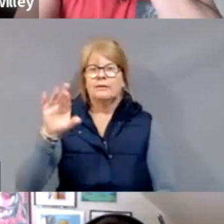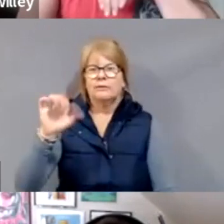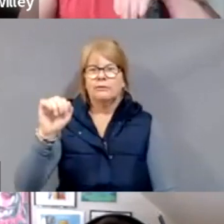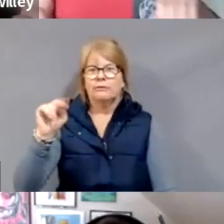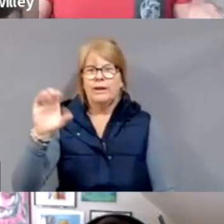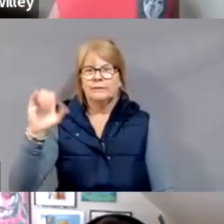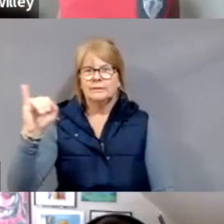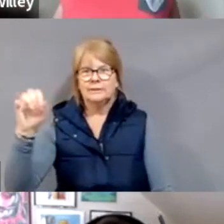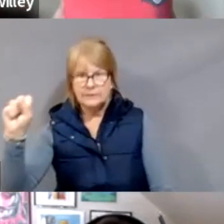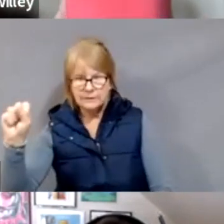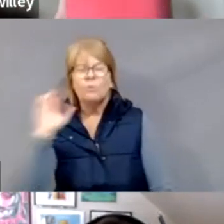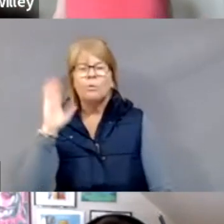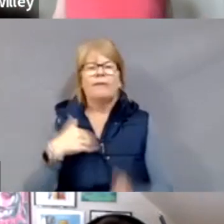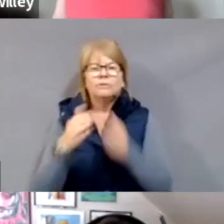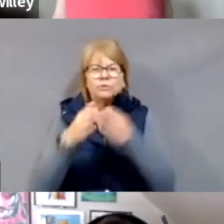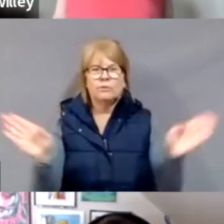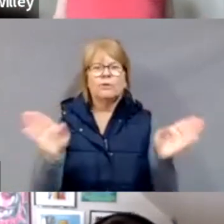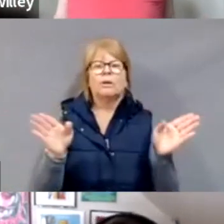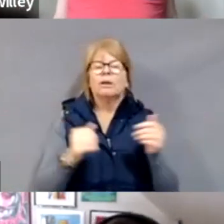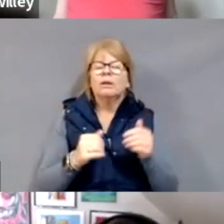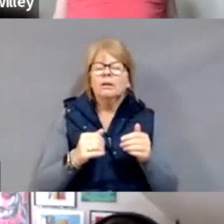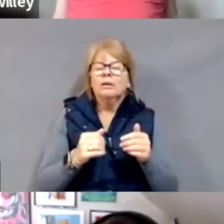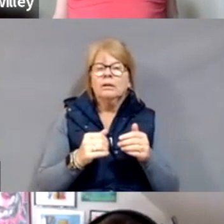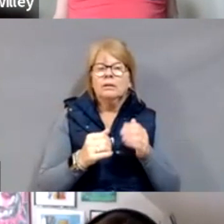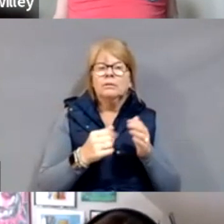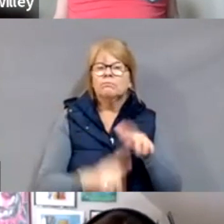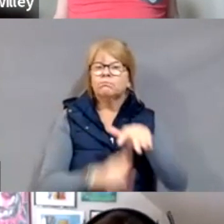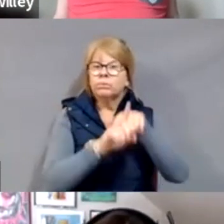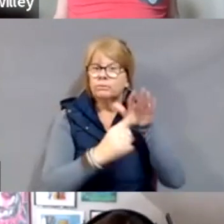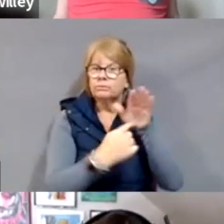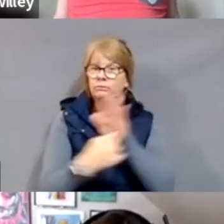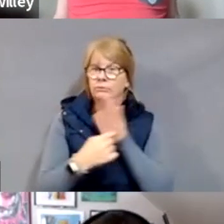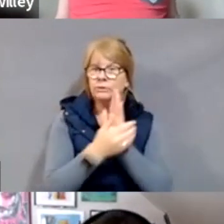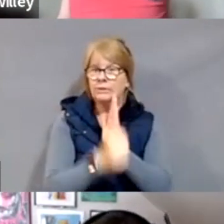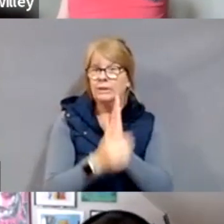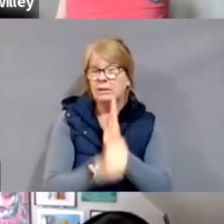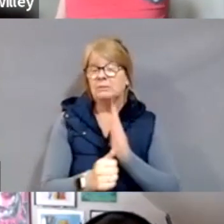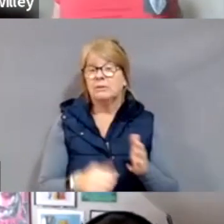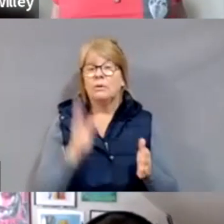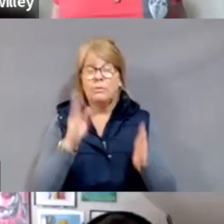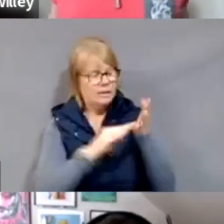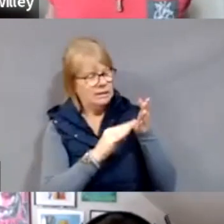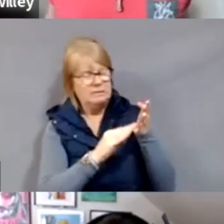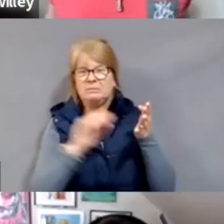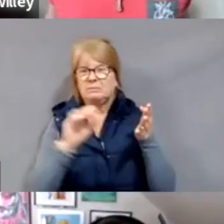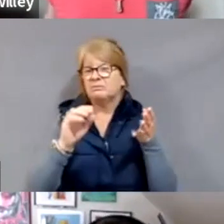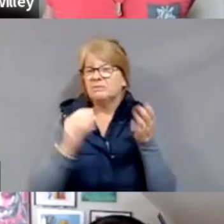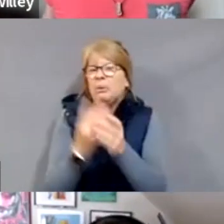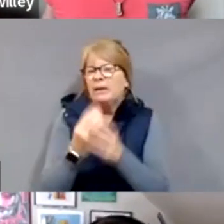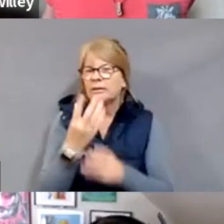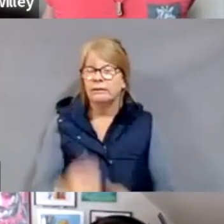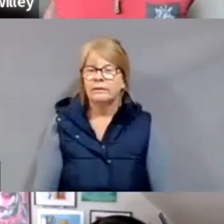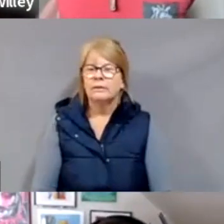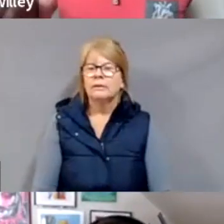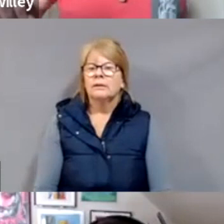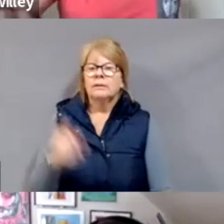well between the two cities that will be happening in late spring, hopefully. Great. Mary, can we